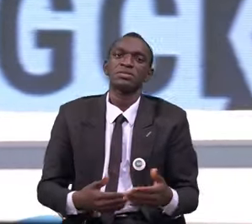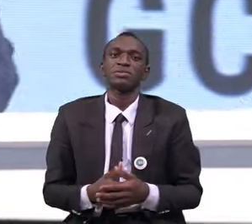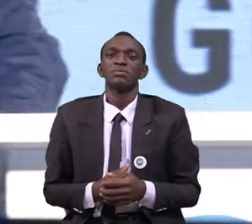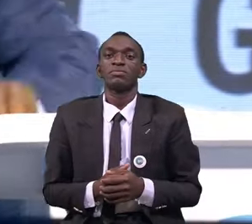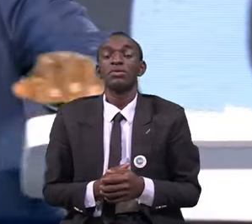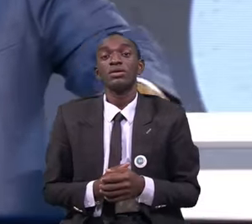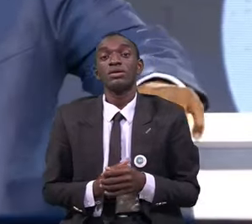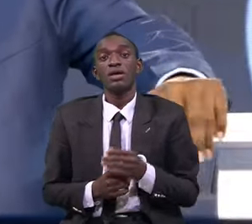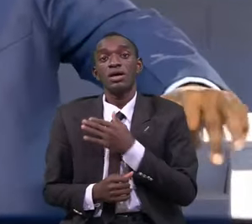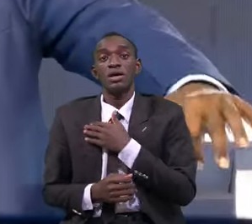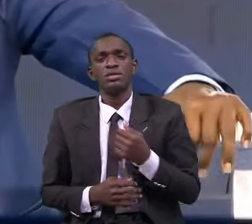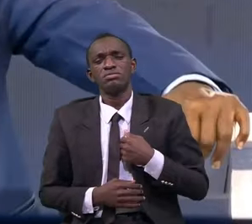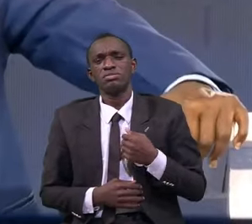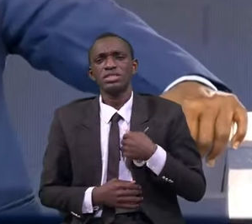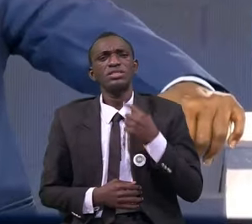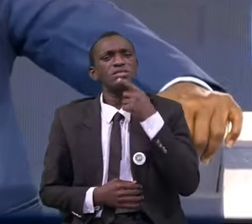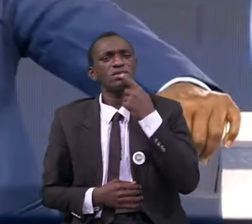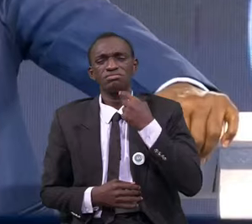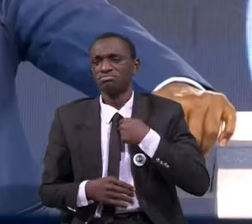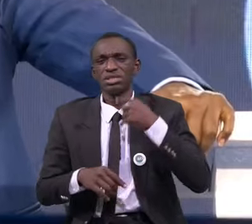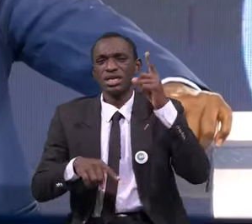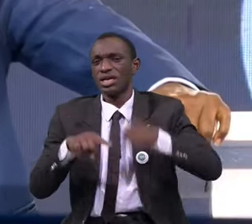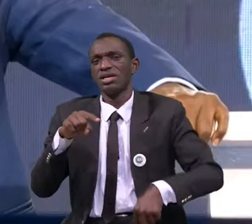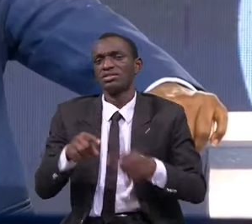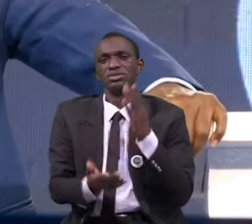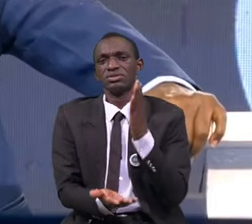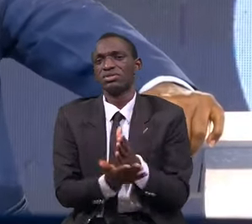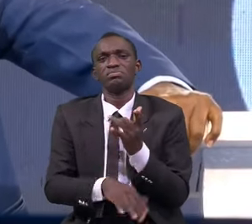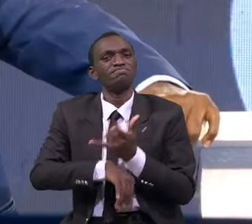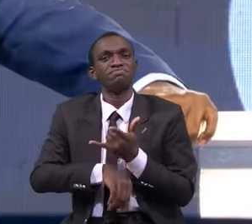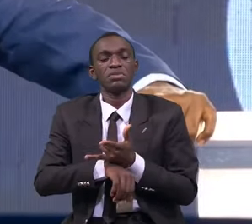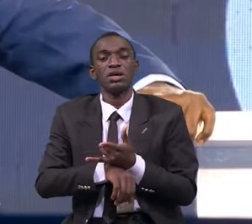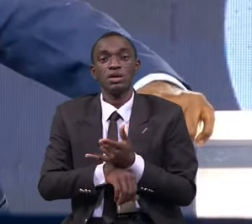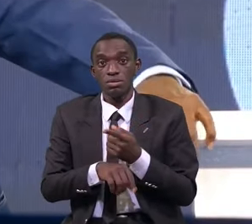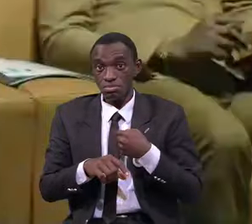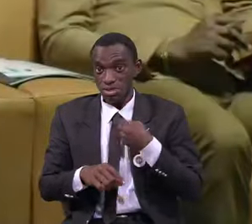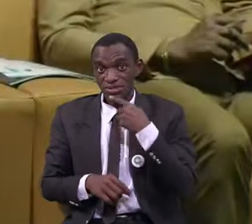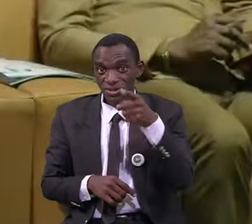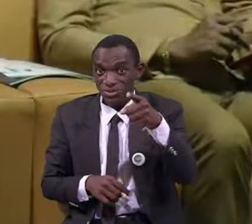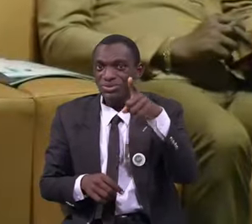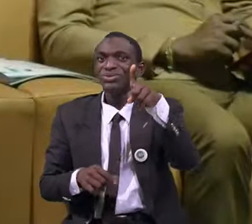And you say, I cannot. I tell you, you can.